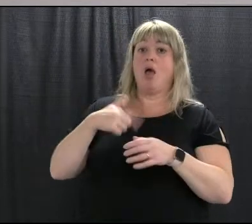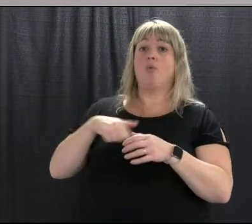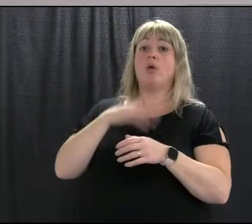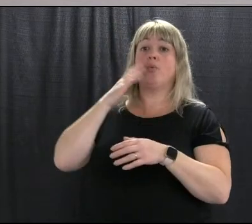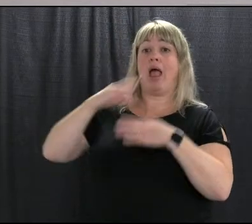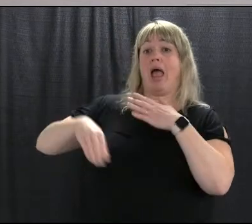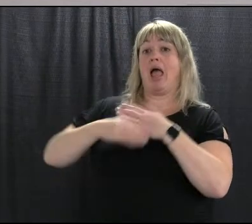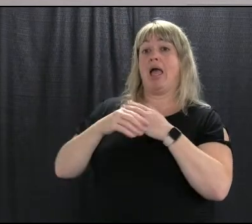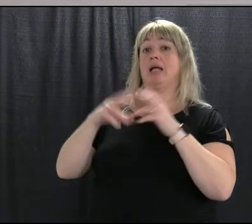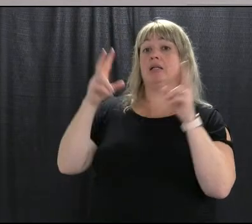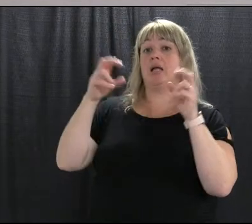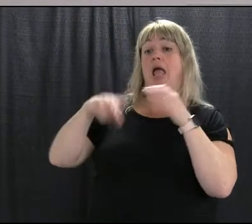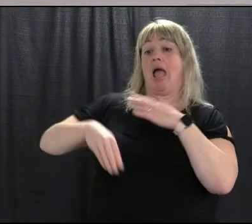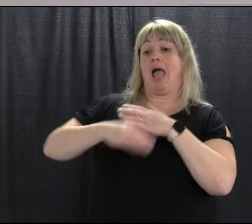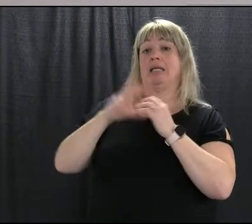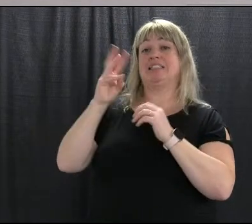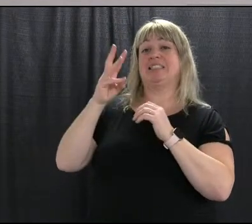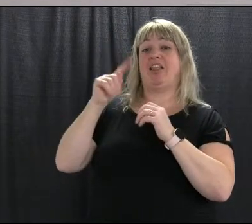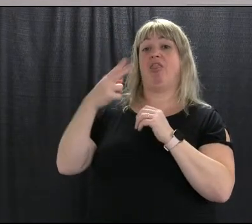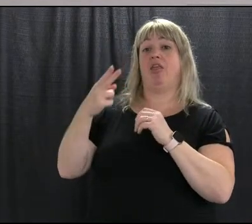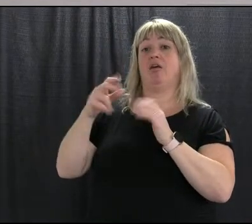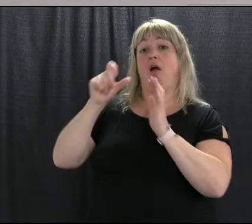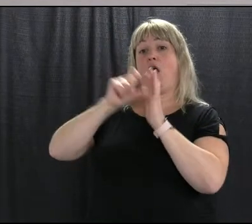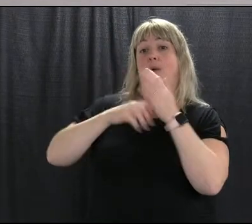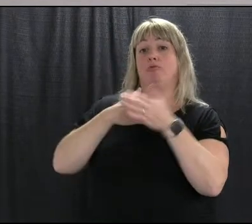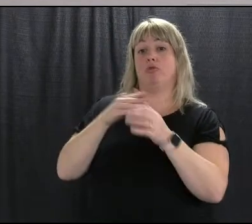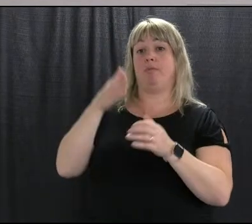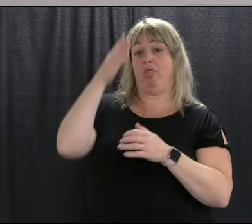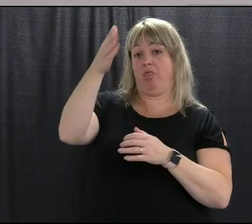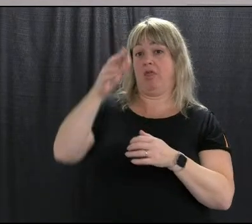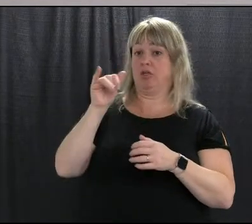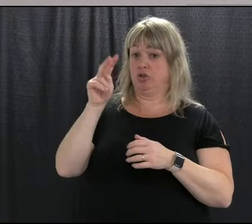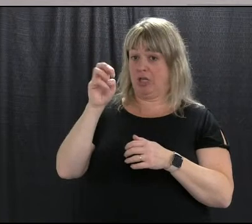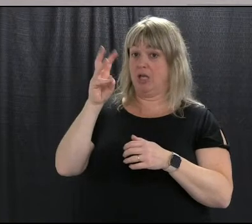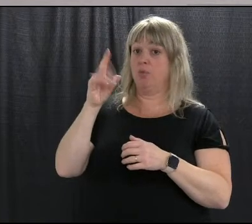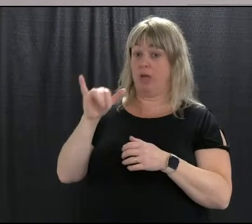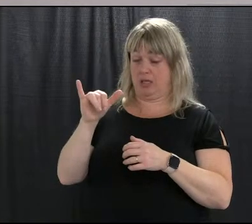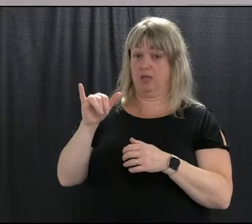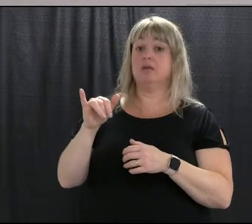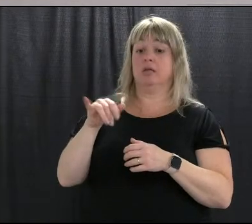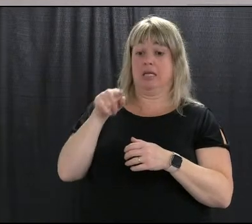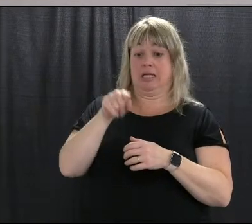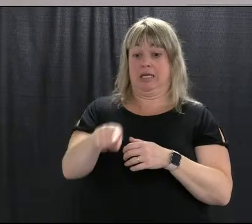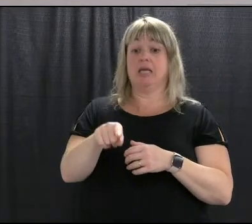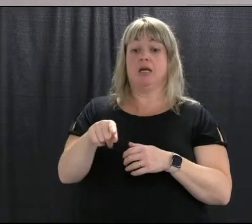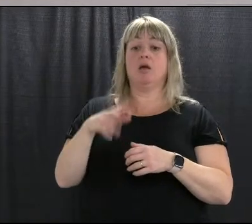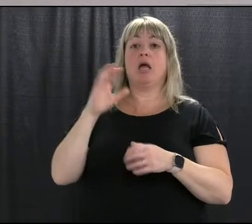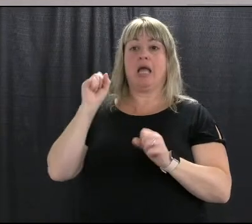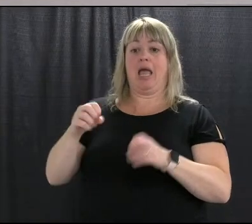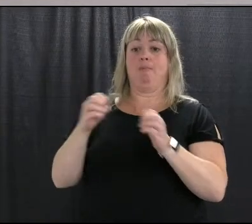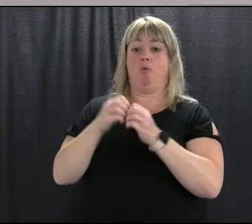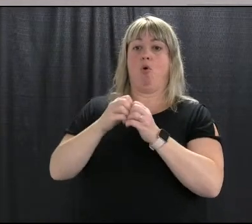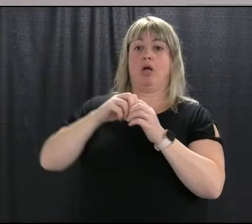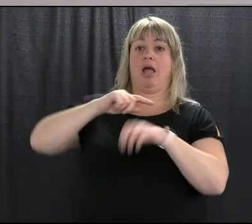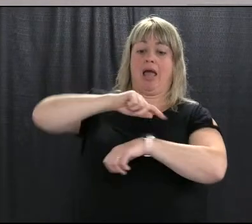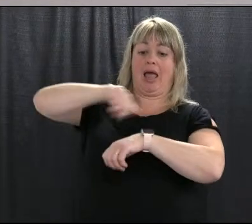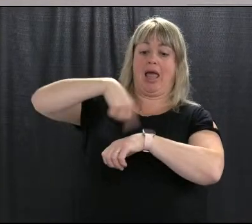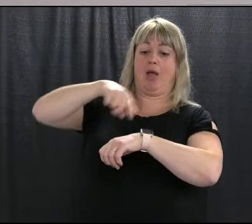operating room at the Janeway site, which will provide more surgical